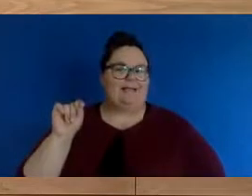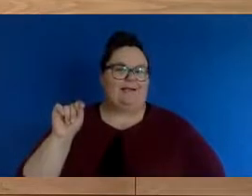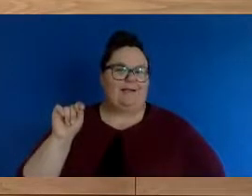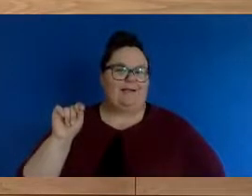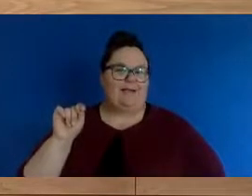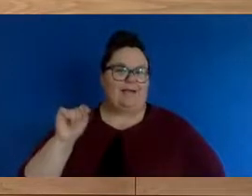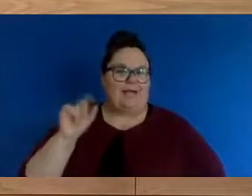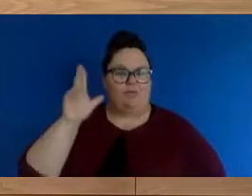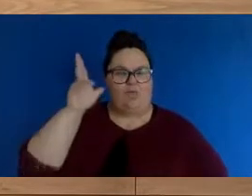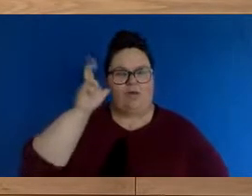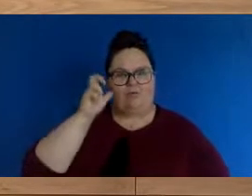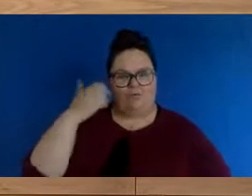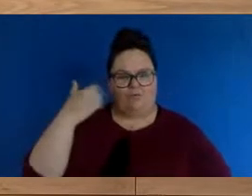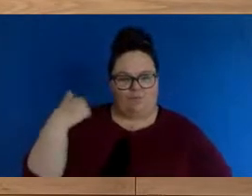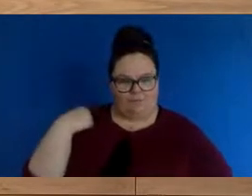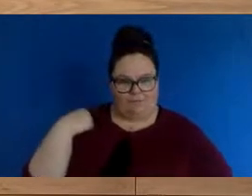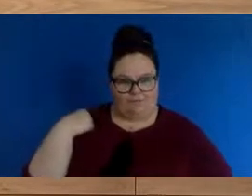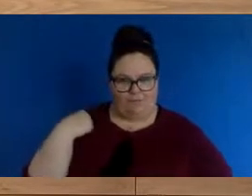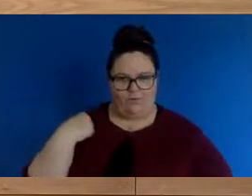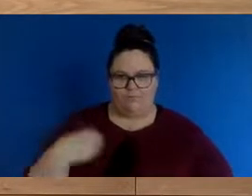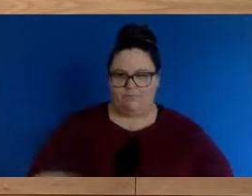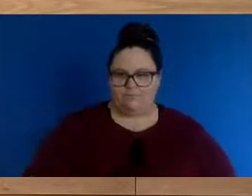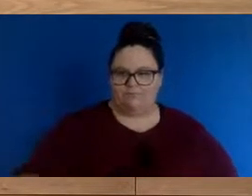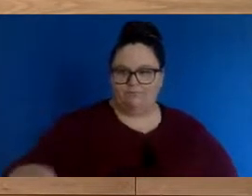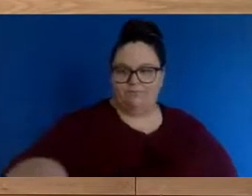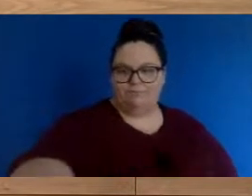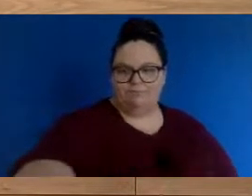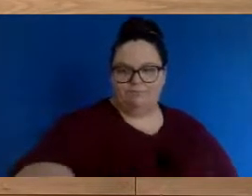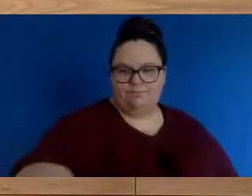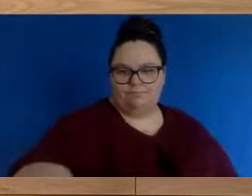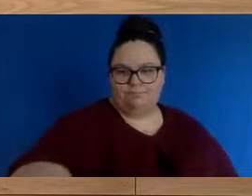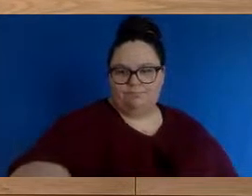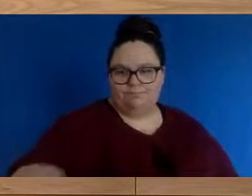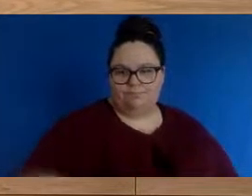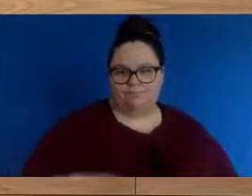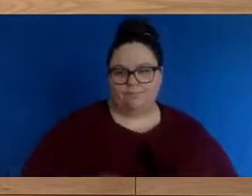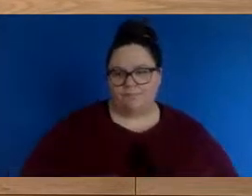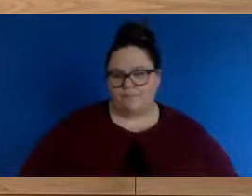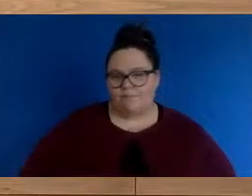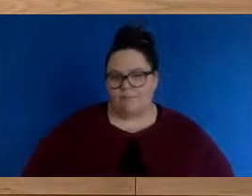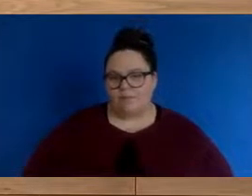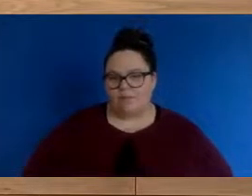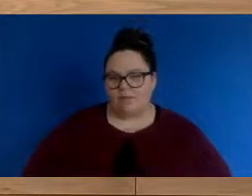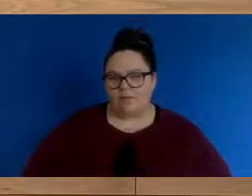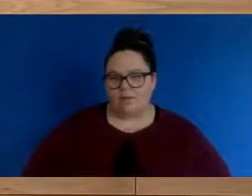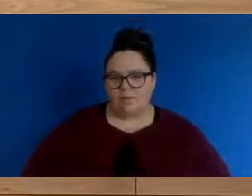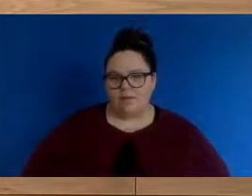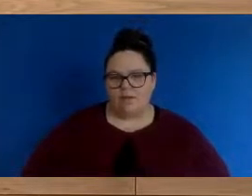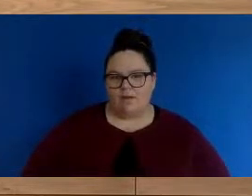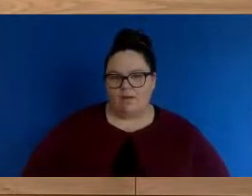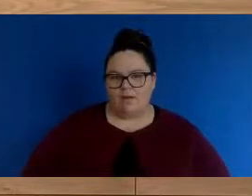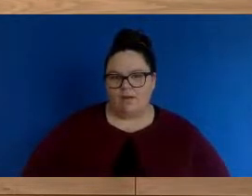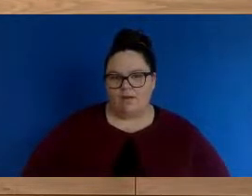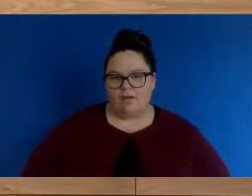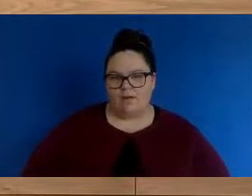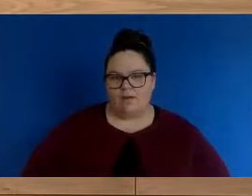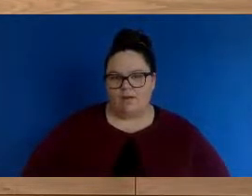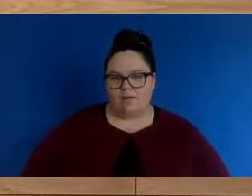as in response to some questions about, potentially people who would be close contacts who hadn't